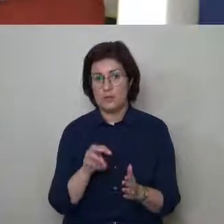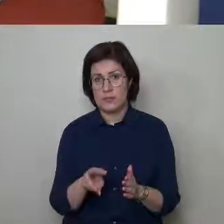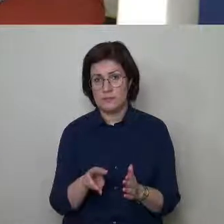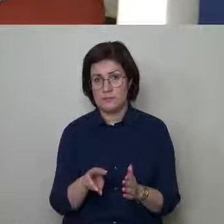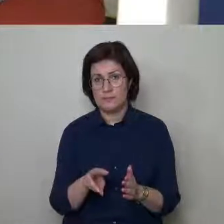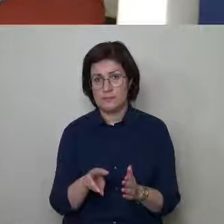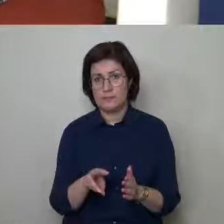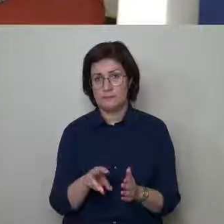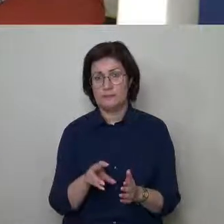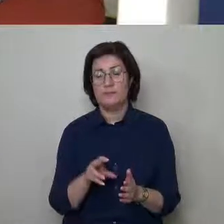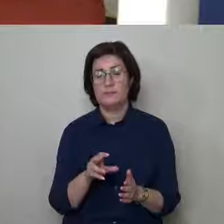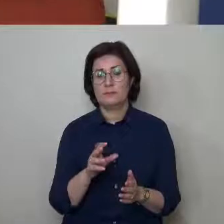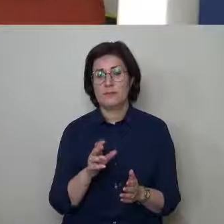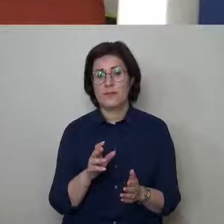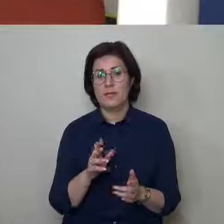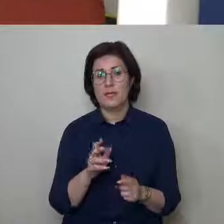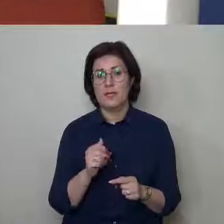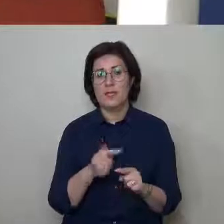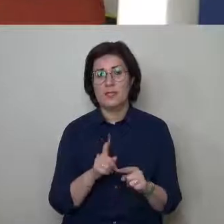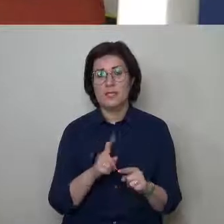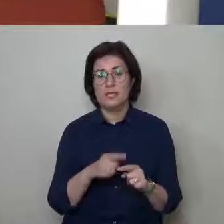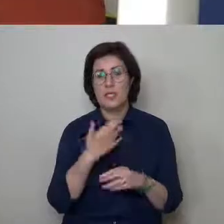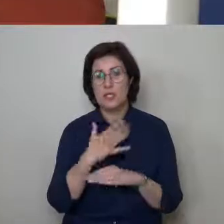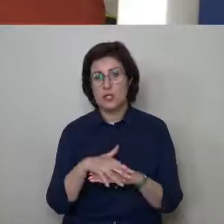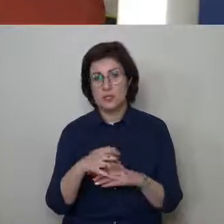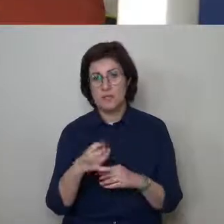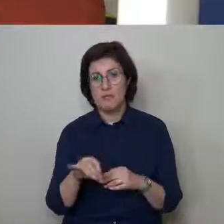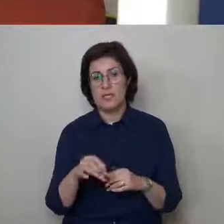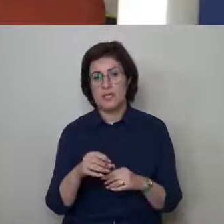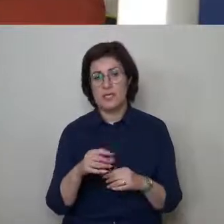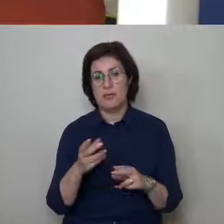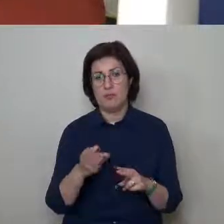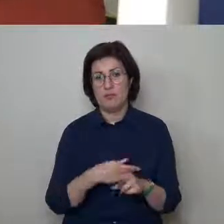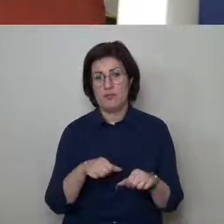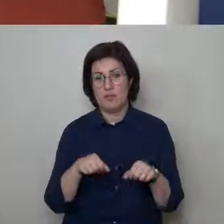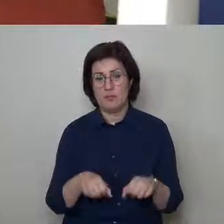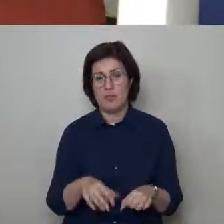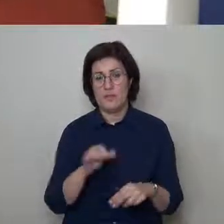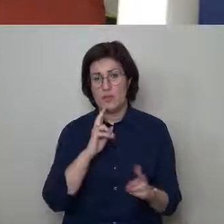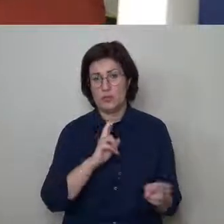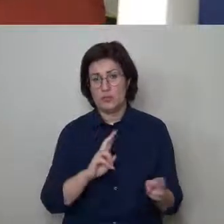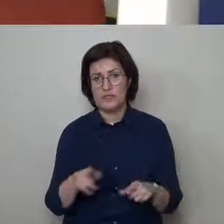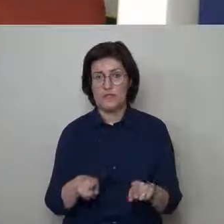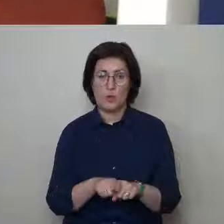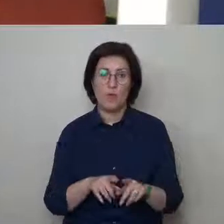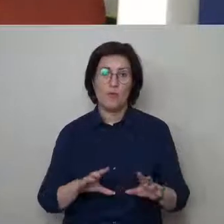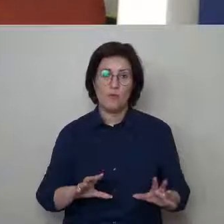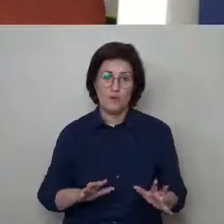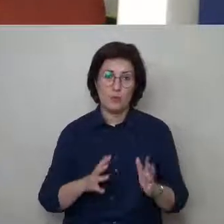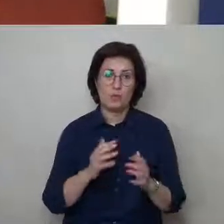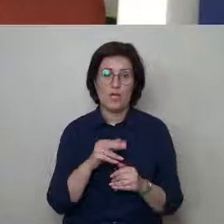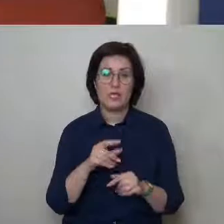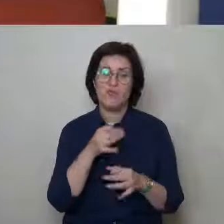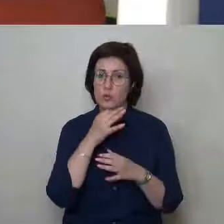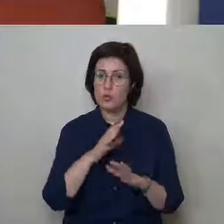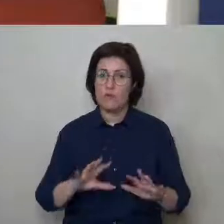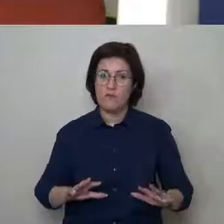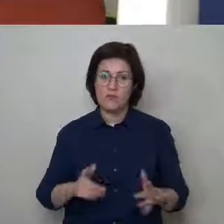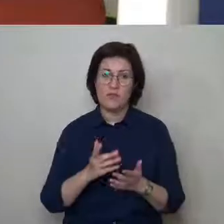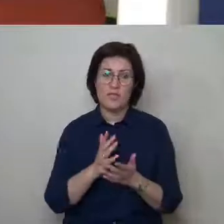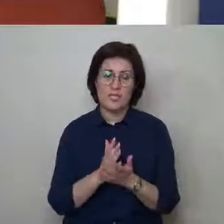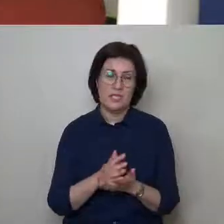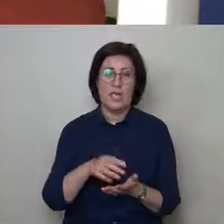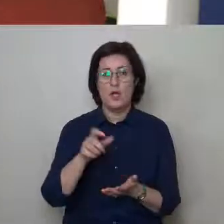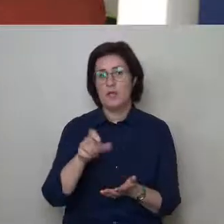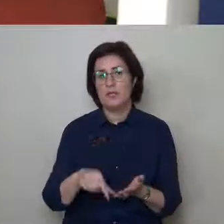and the journalist is a voter in any case. Well, unless it's a foreign journalist. In that case, one would not have